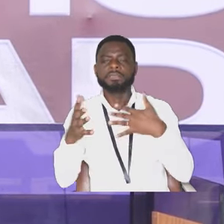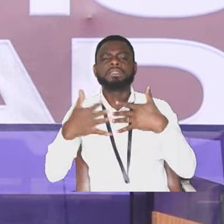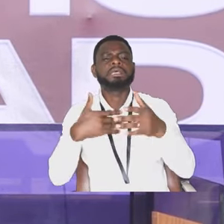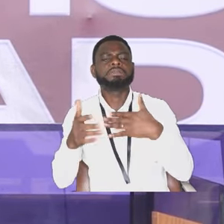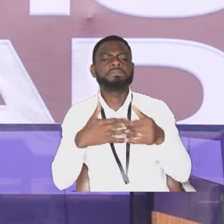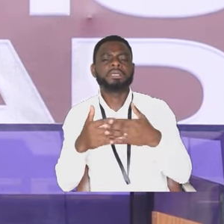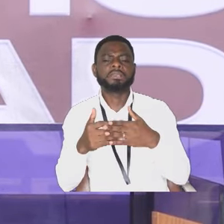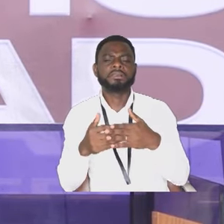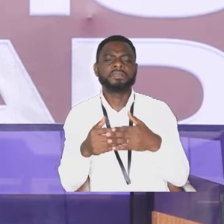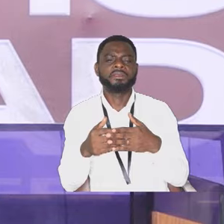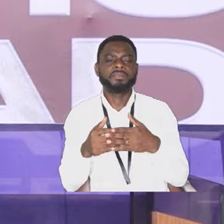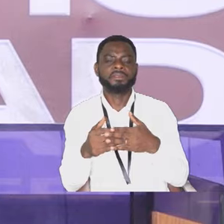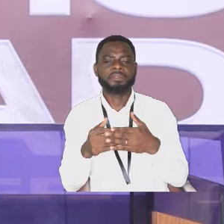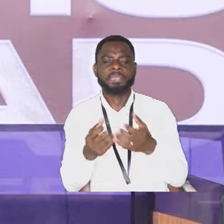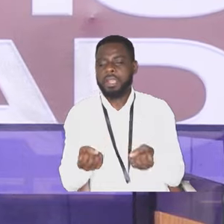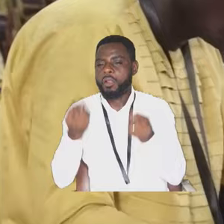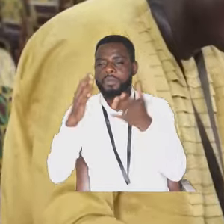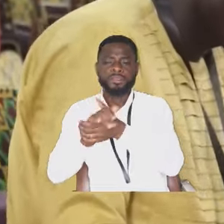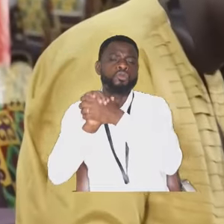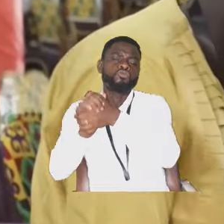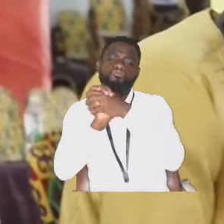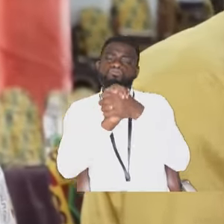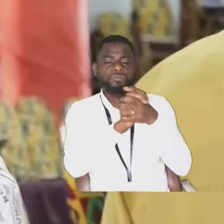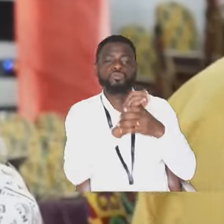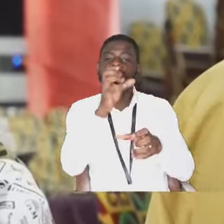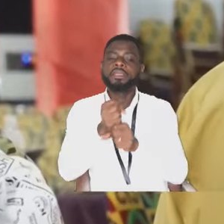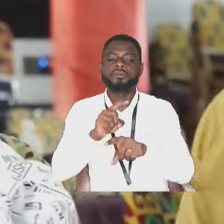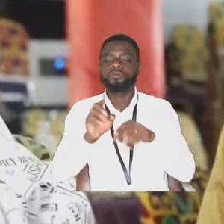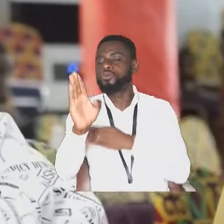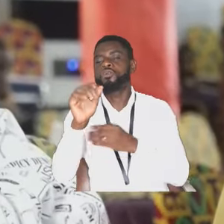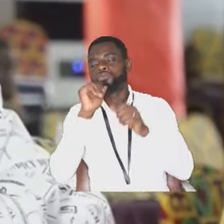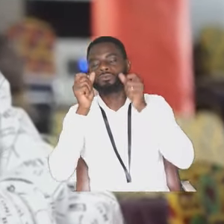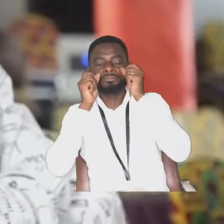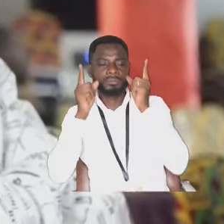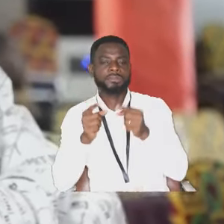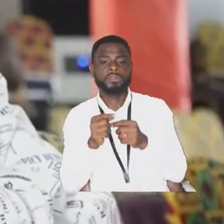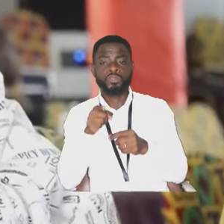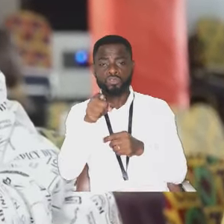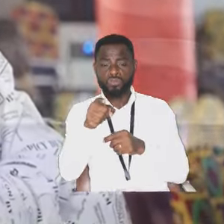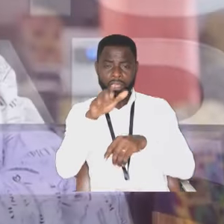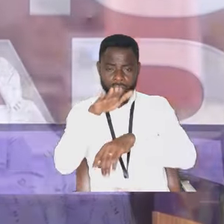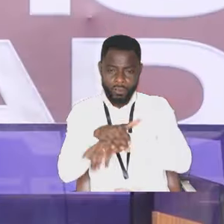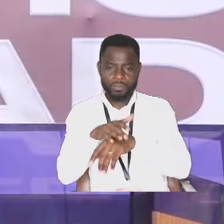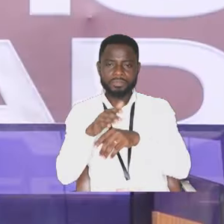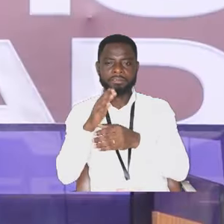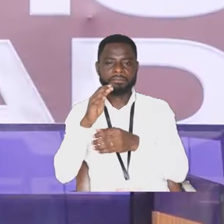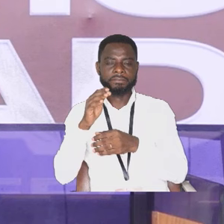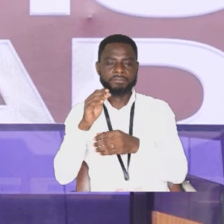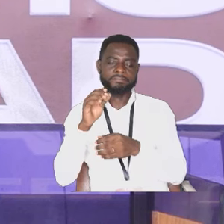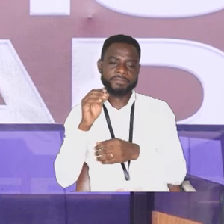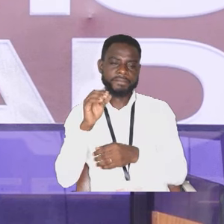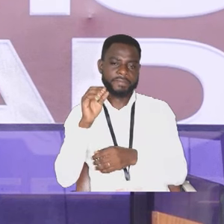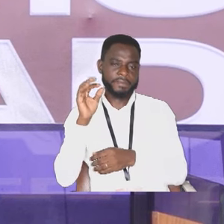number of congratulations we get in society. God is not surprised. You are on a mission. John